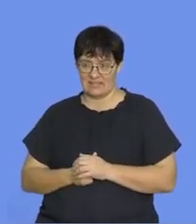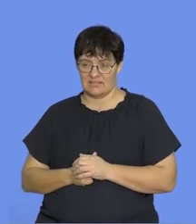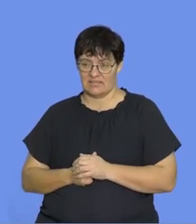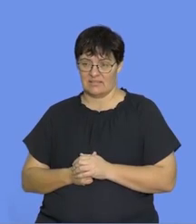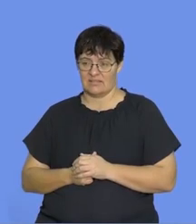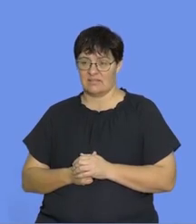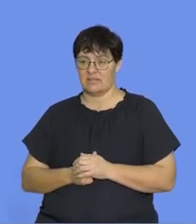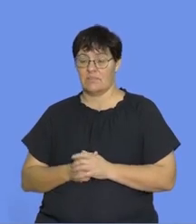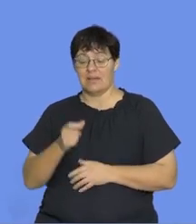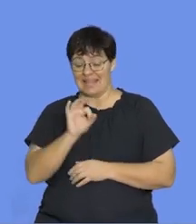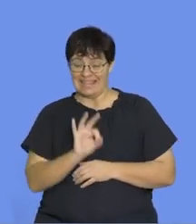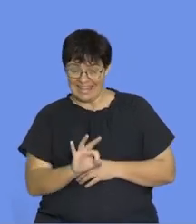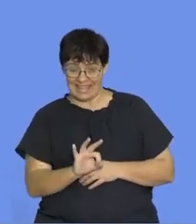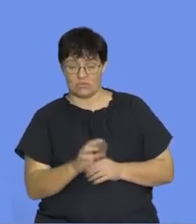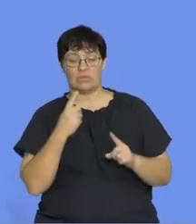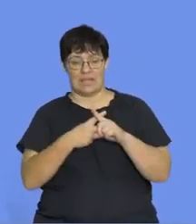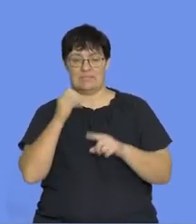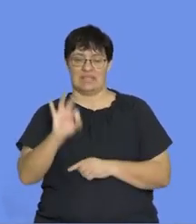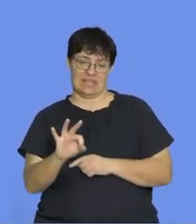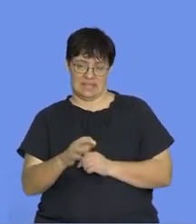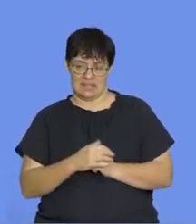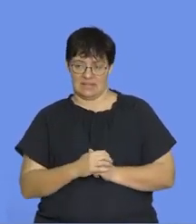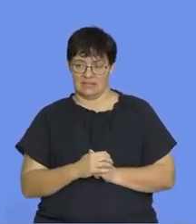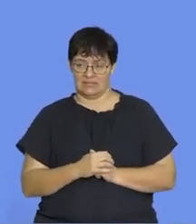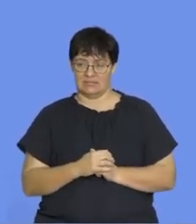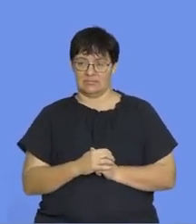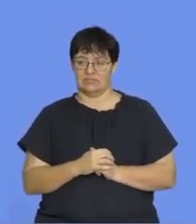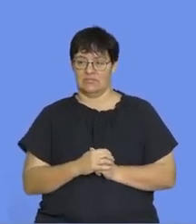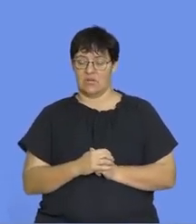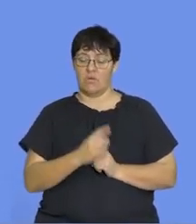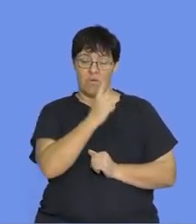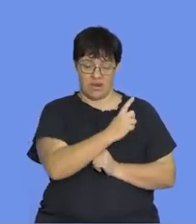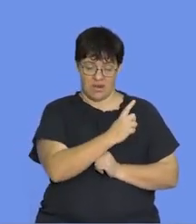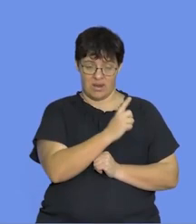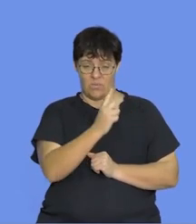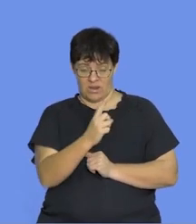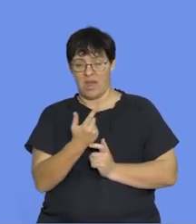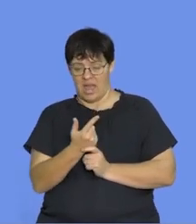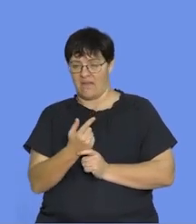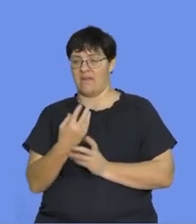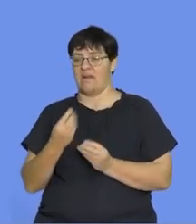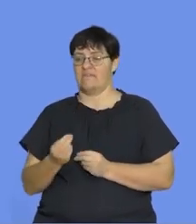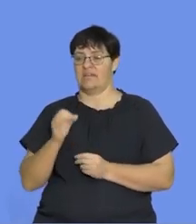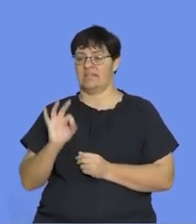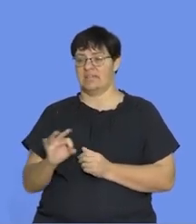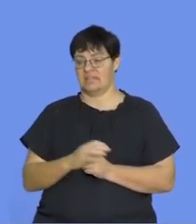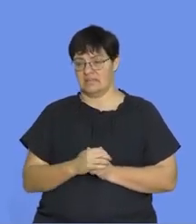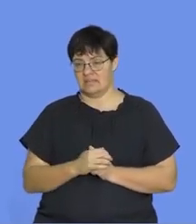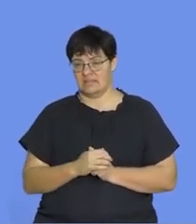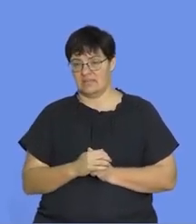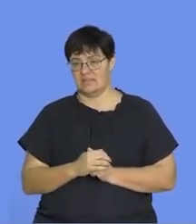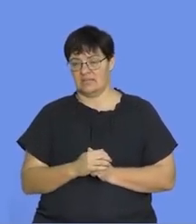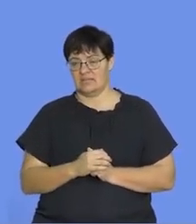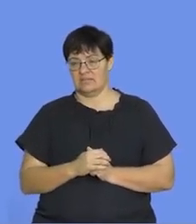oxygen. But there is 3 atoms of oxygen for every formula unit of calcium carbonate. Hence, the formula